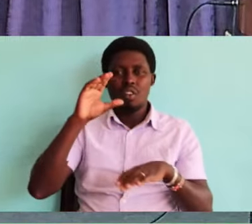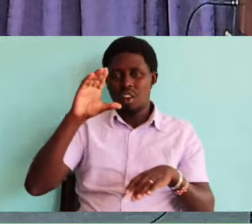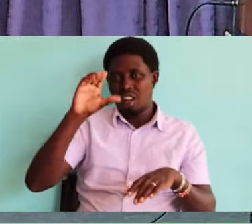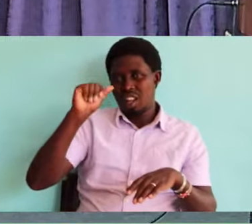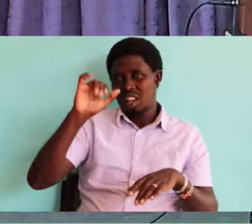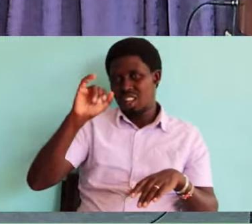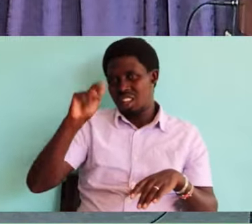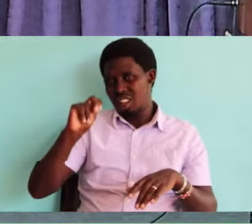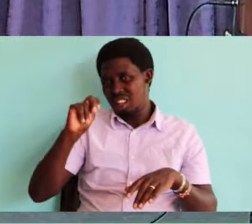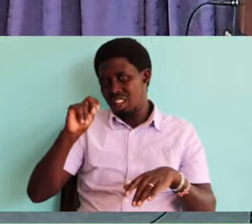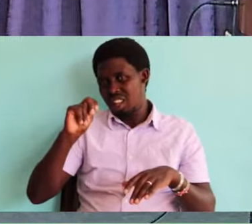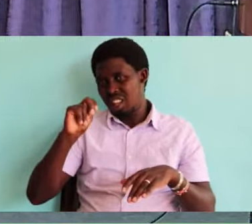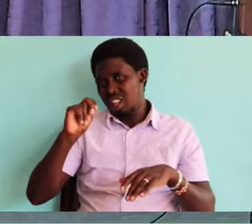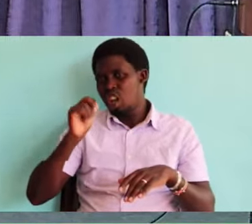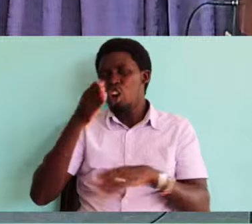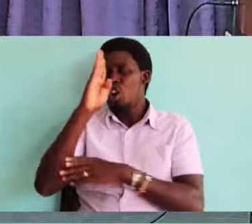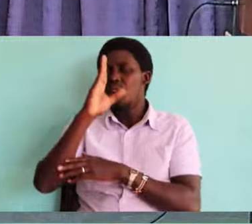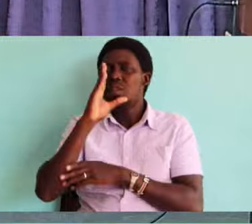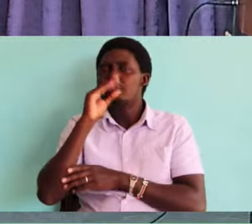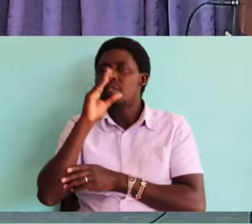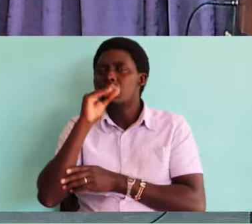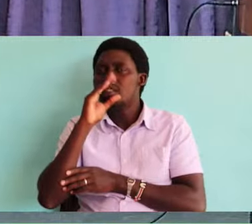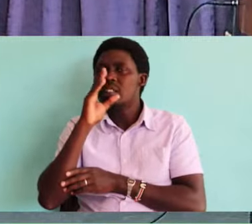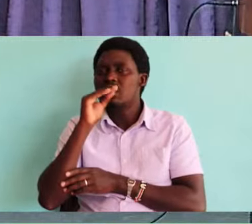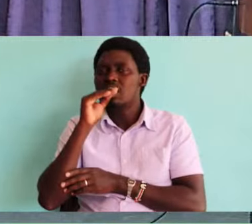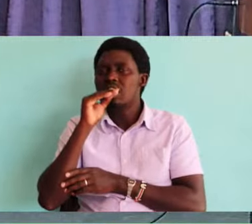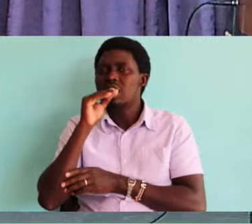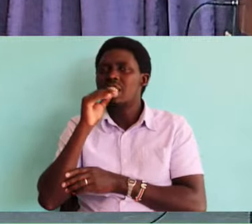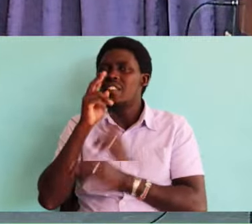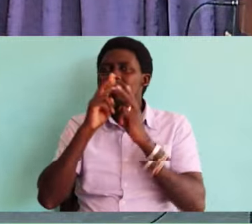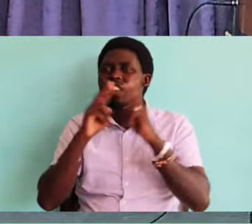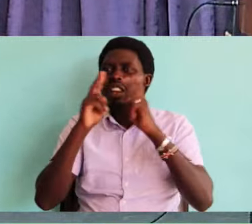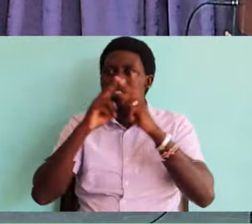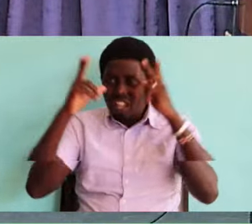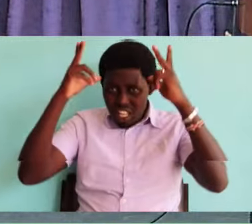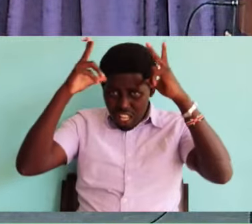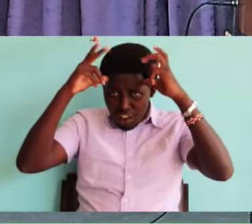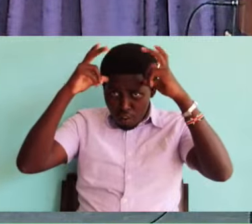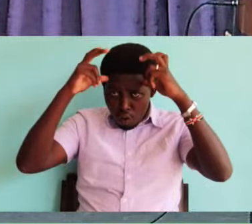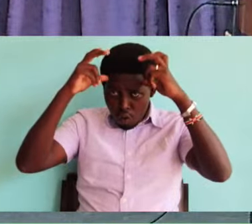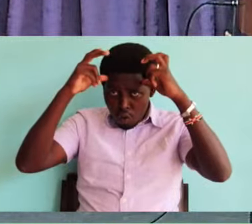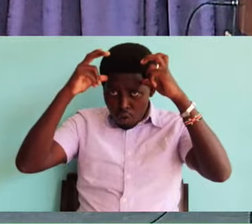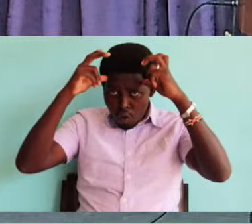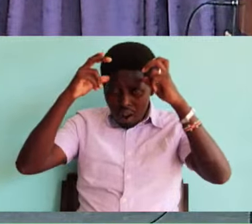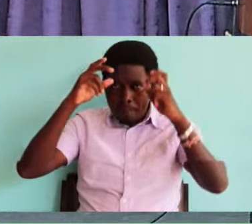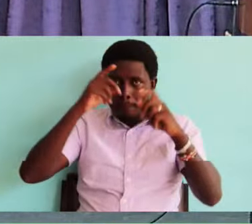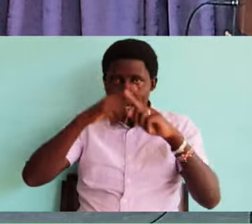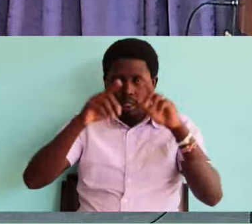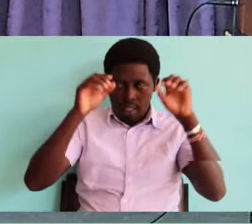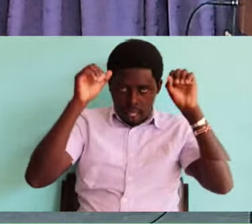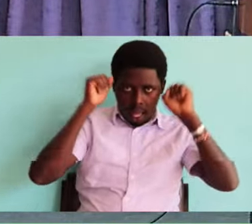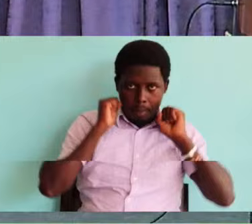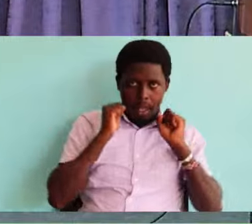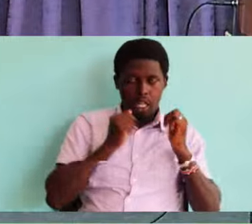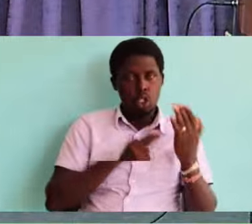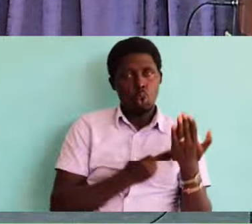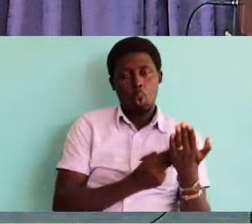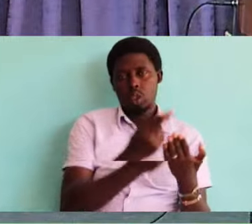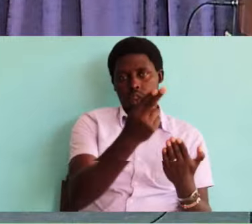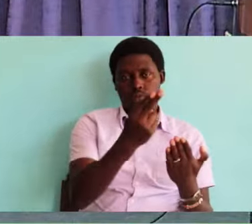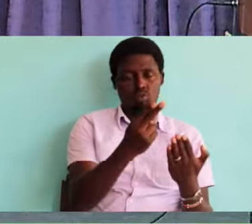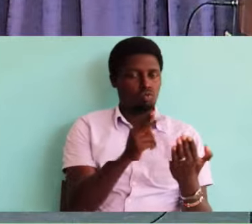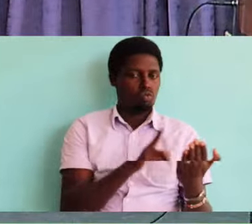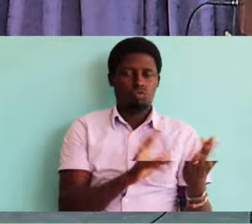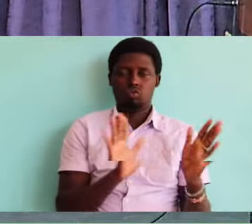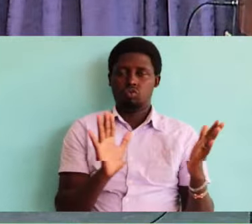Lord speaks of him as having been evil and Abel as righteous. I don't